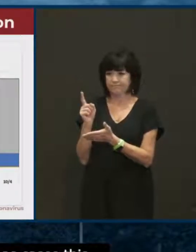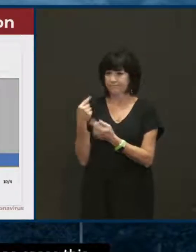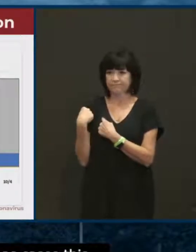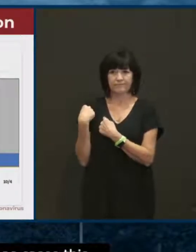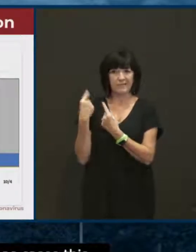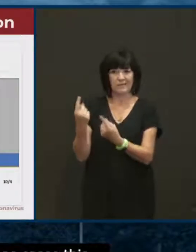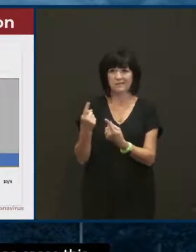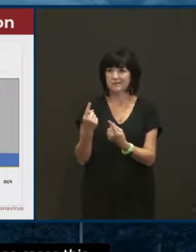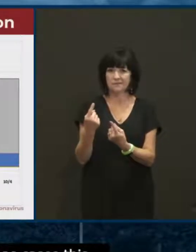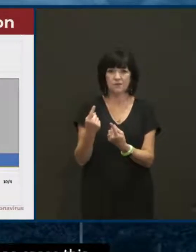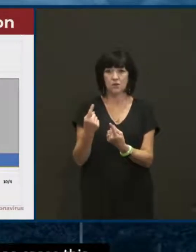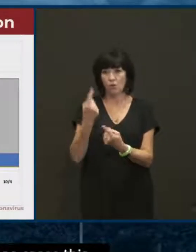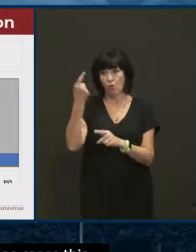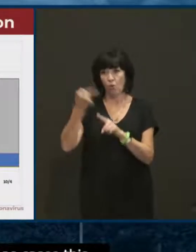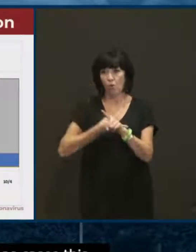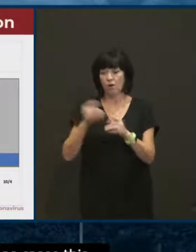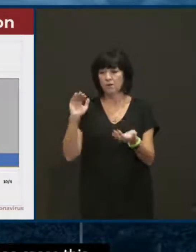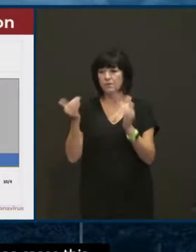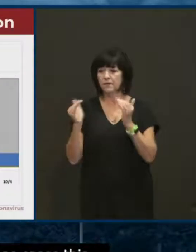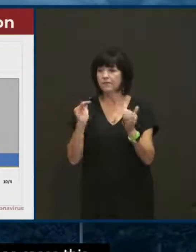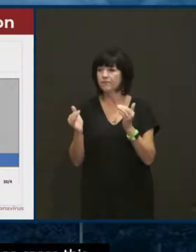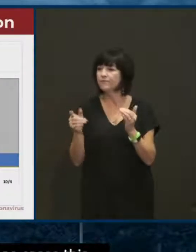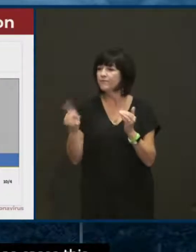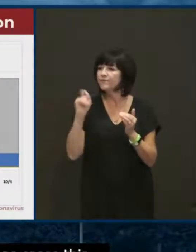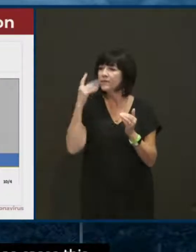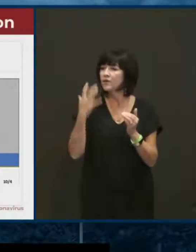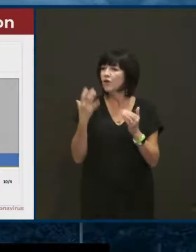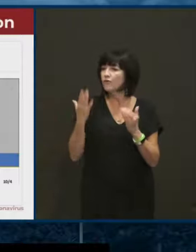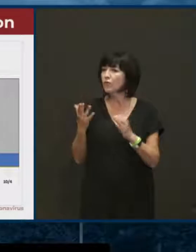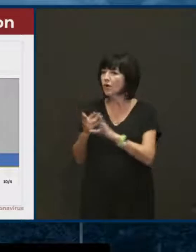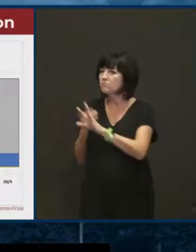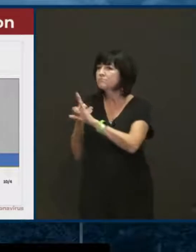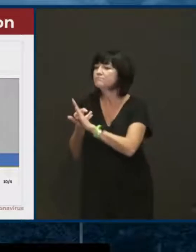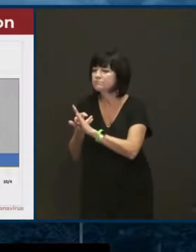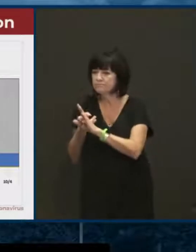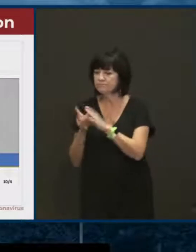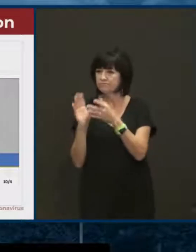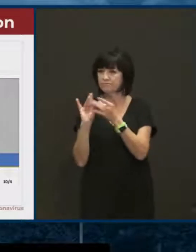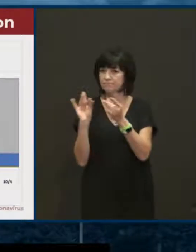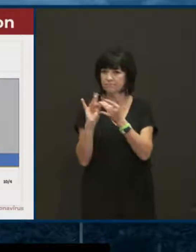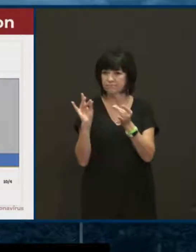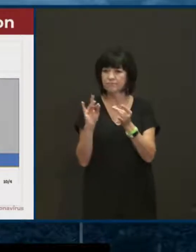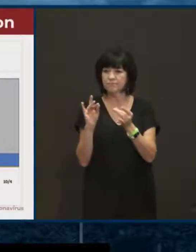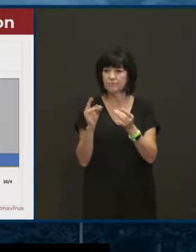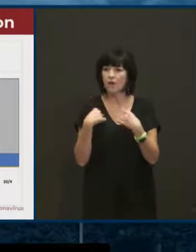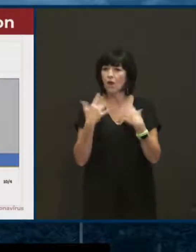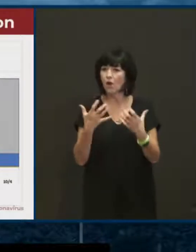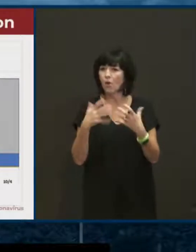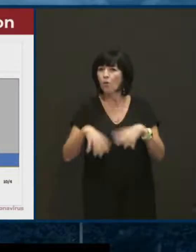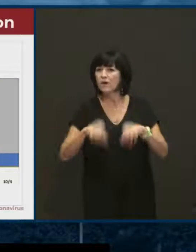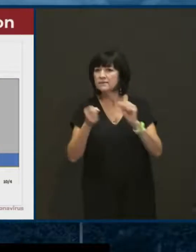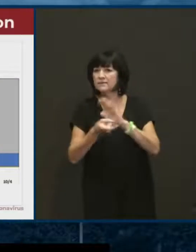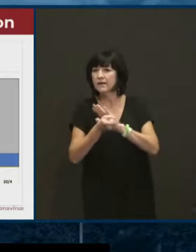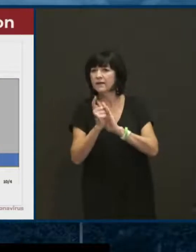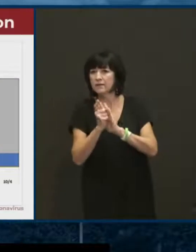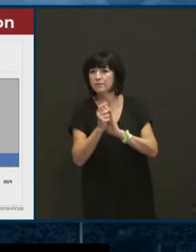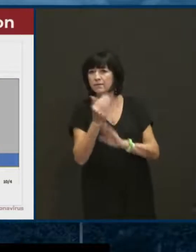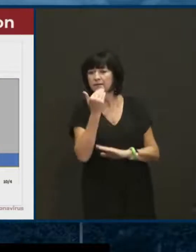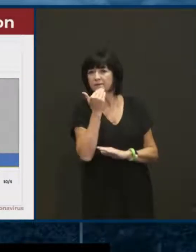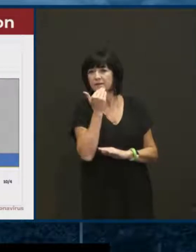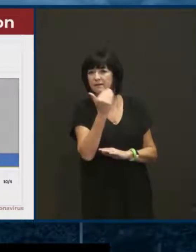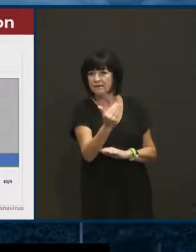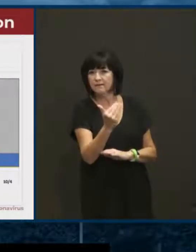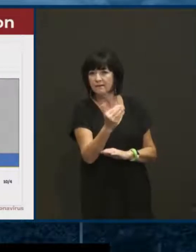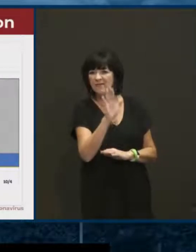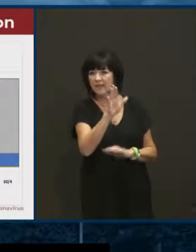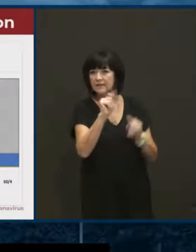Yeah, Dr. Rattay, if I may just jump in, I wanted to just take a minute to to thank President Hassanis, his team